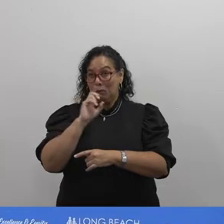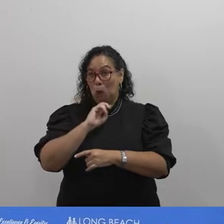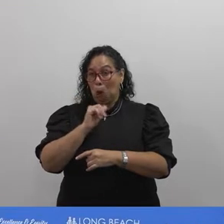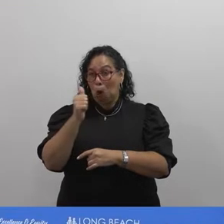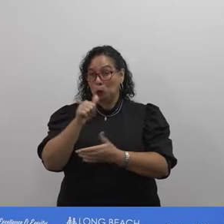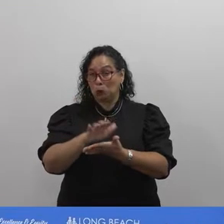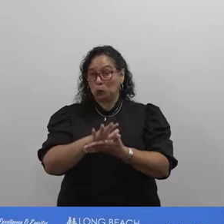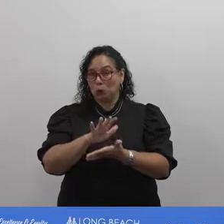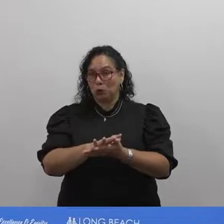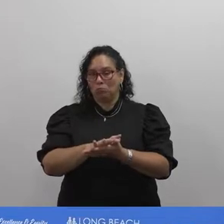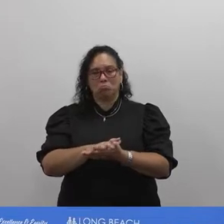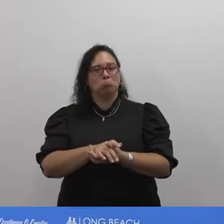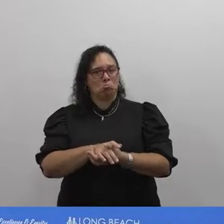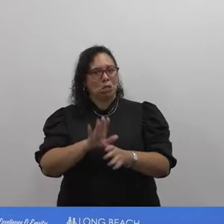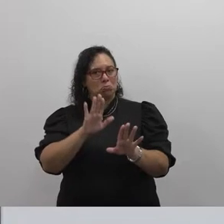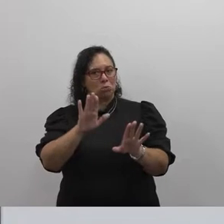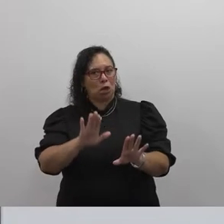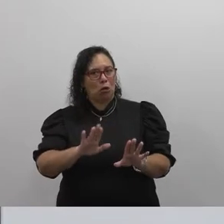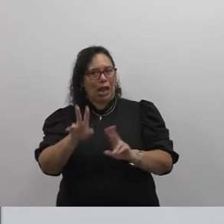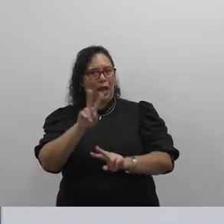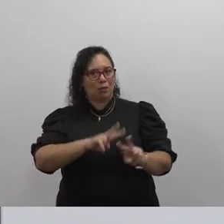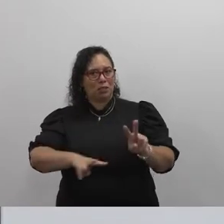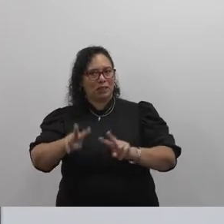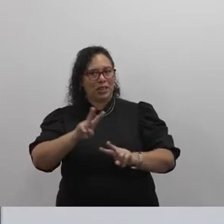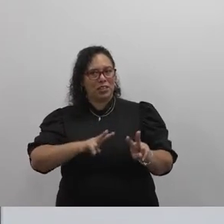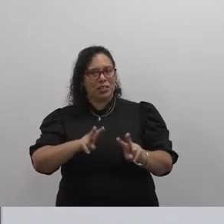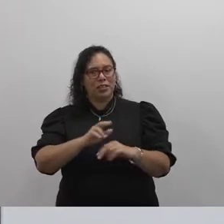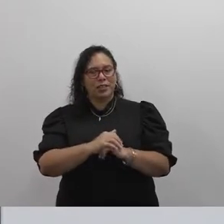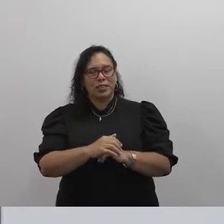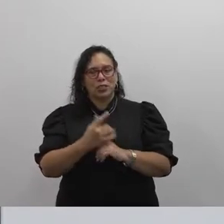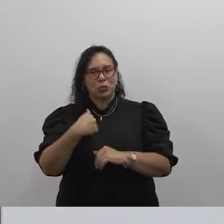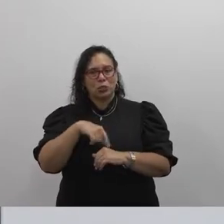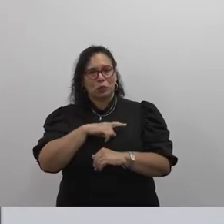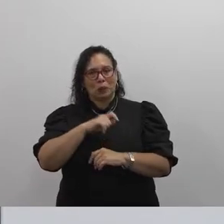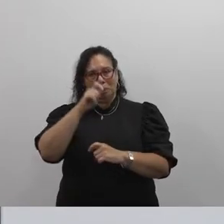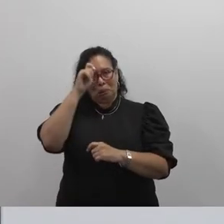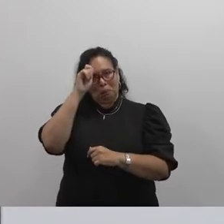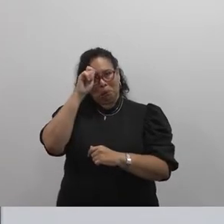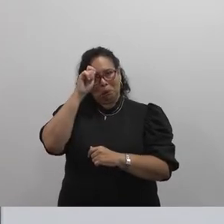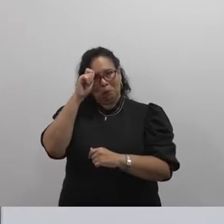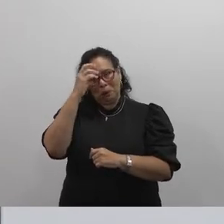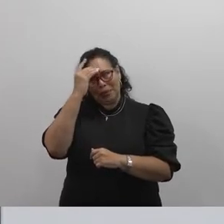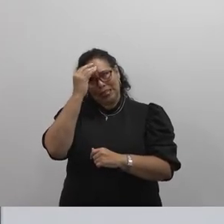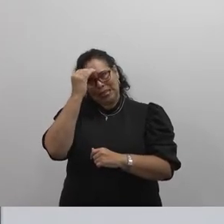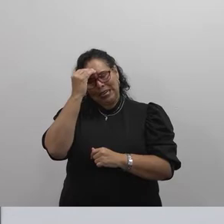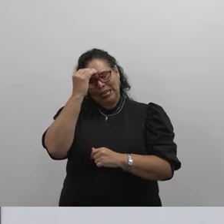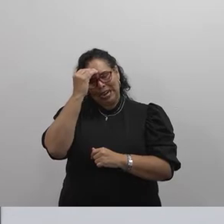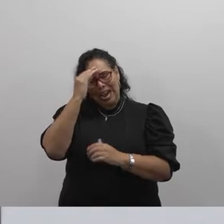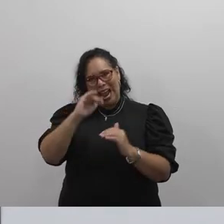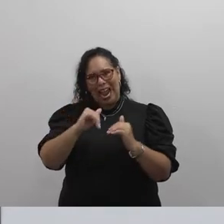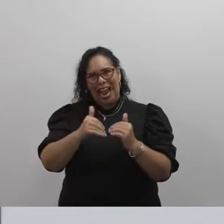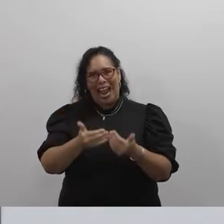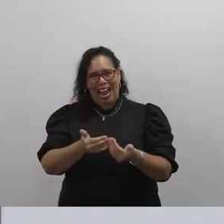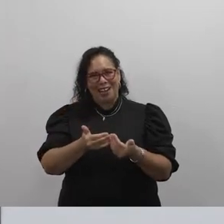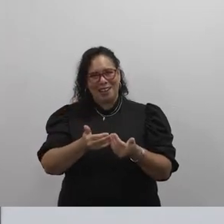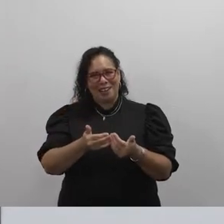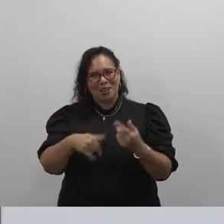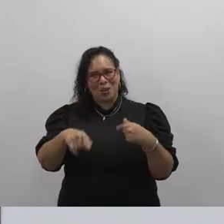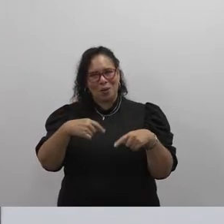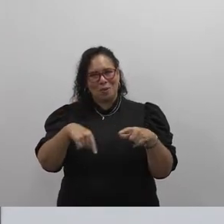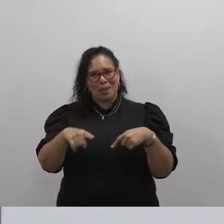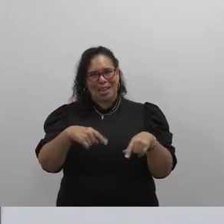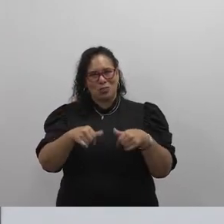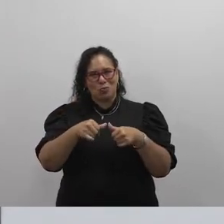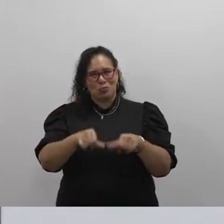You're right. That's a great observation. And for us, as we put on our facility hat, we think, how do we get back to our permanent square footage, right?